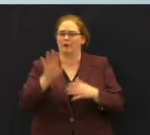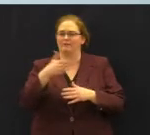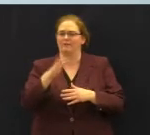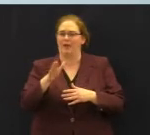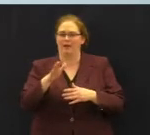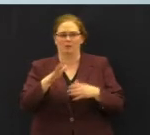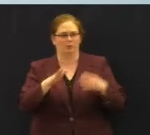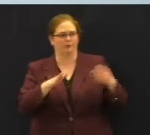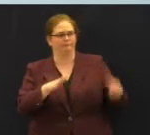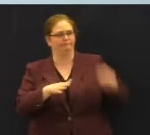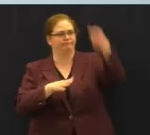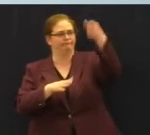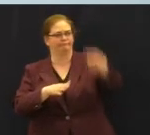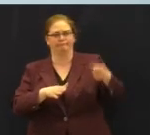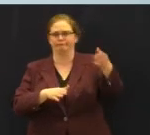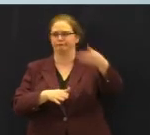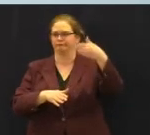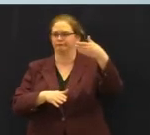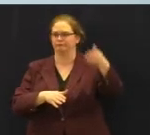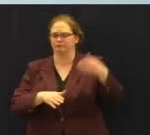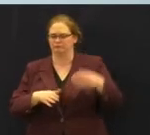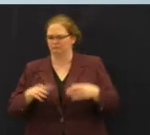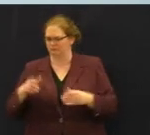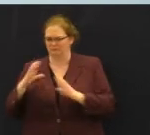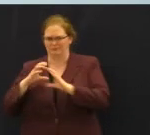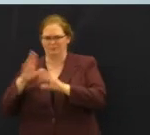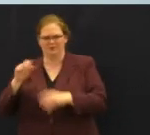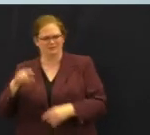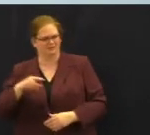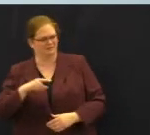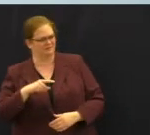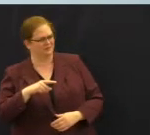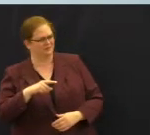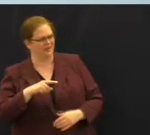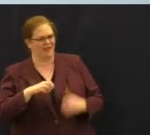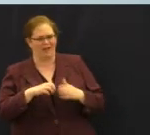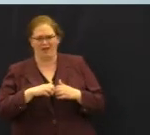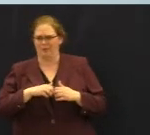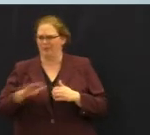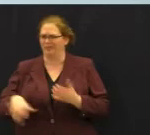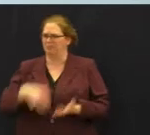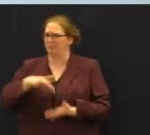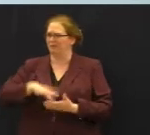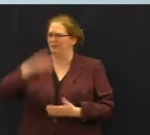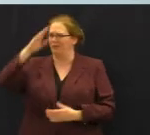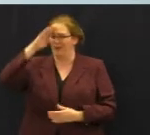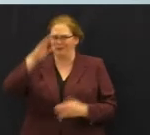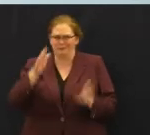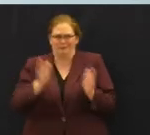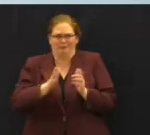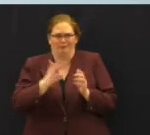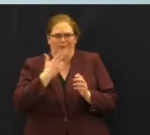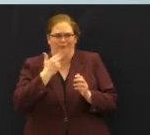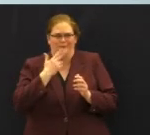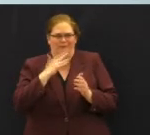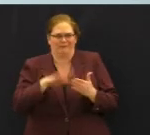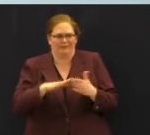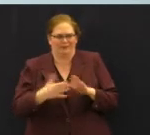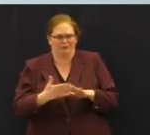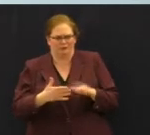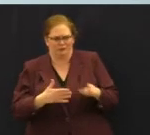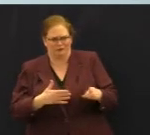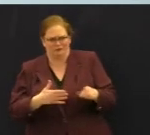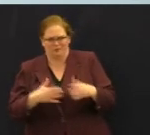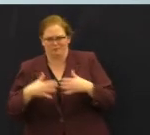window. And they'd all look and wonder how, in the middle of Ireland, in this little village, were there